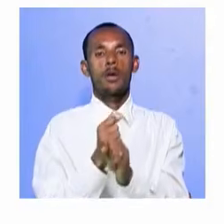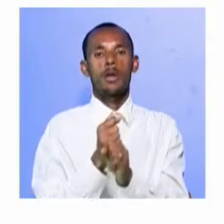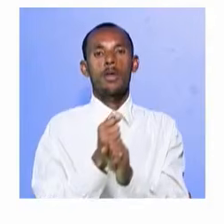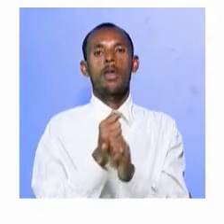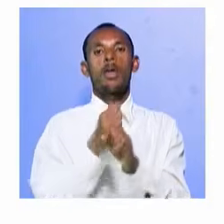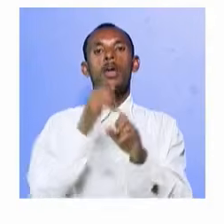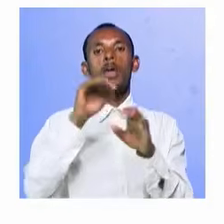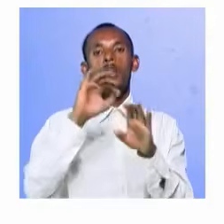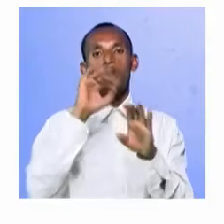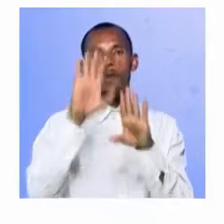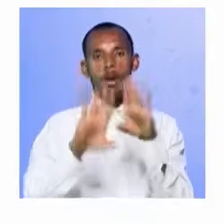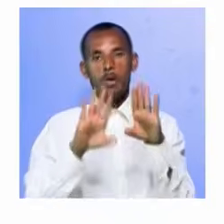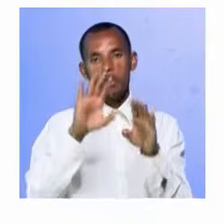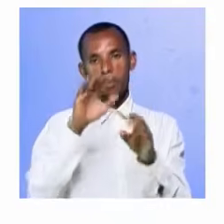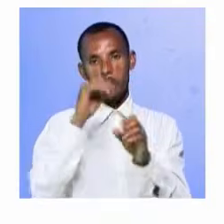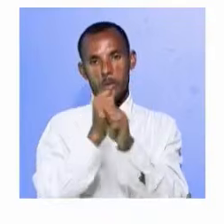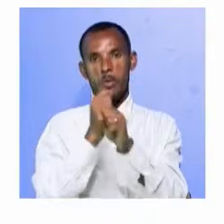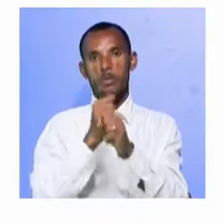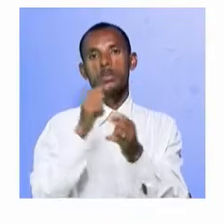Evaluate the following